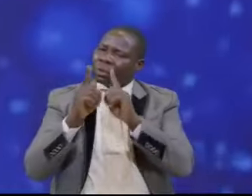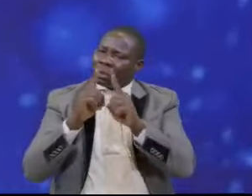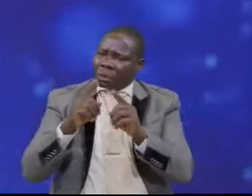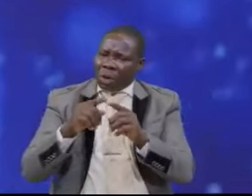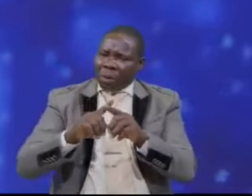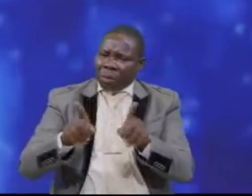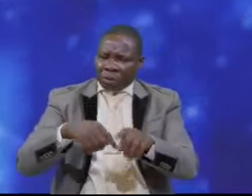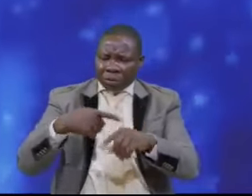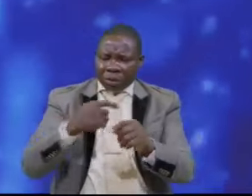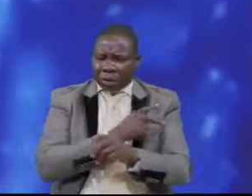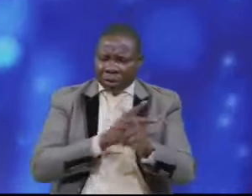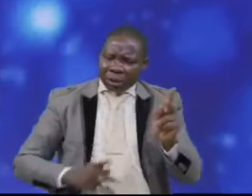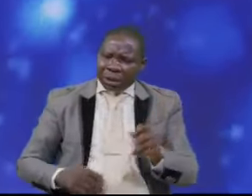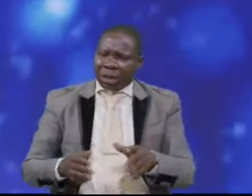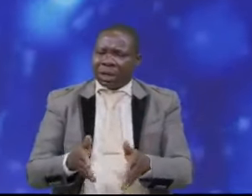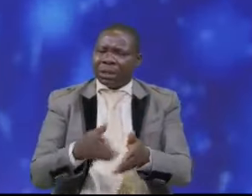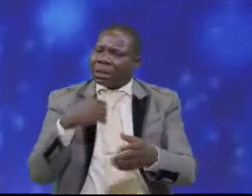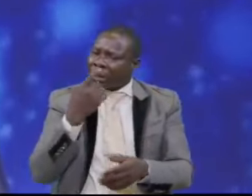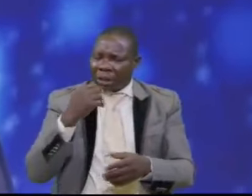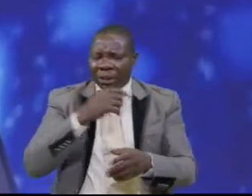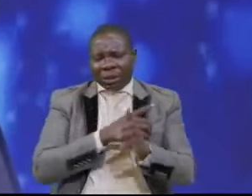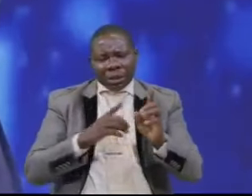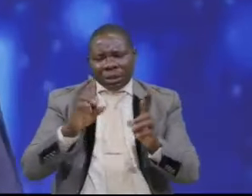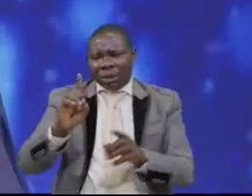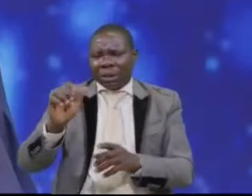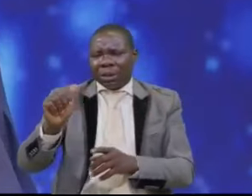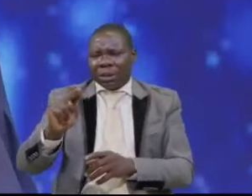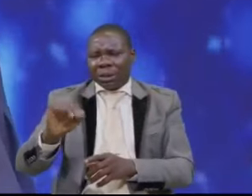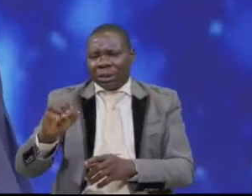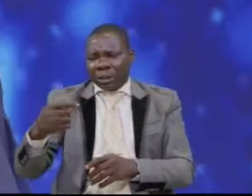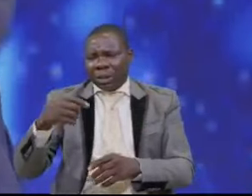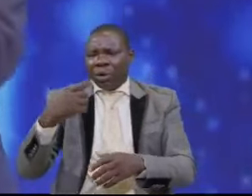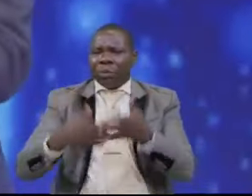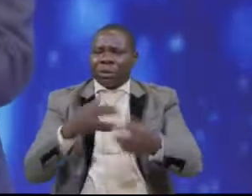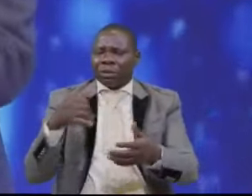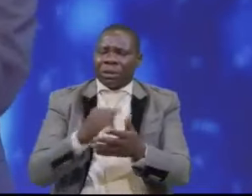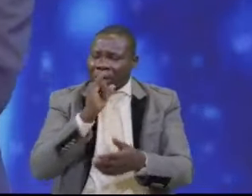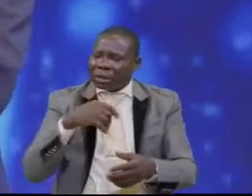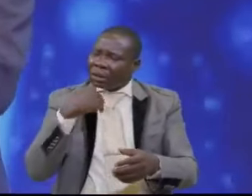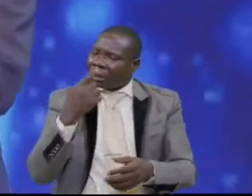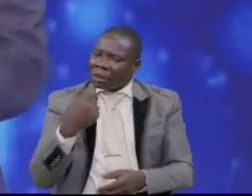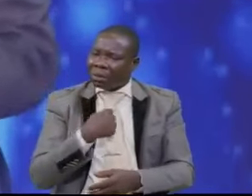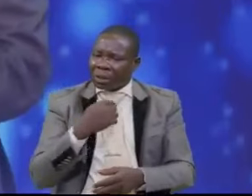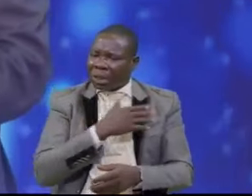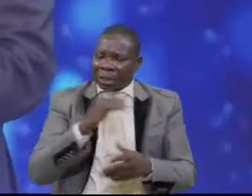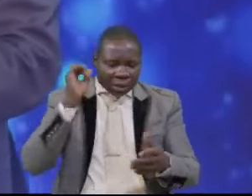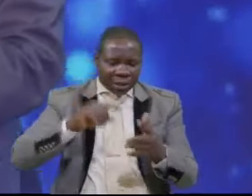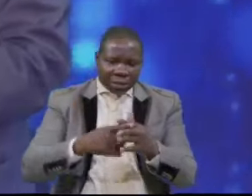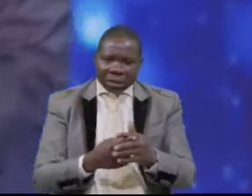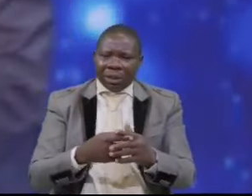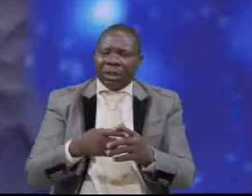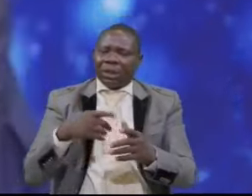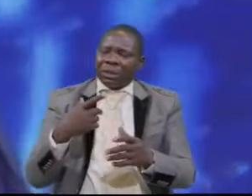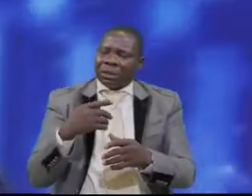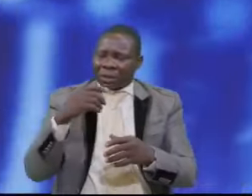is, tell me. And then Daniel started by saying, the dream, the interpretation be to them that hate